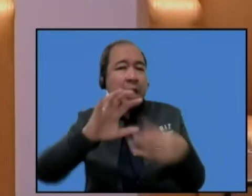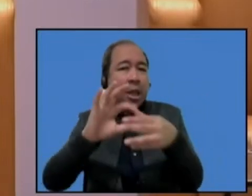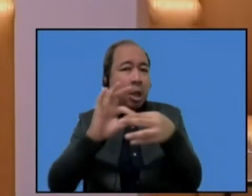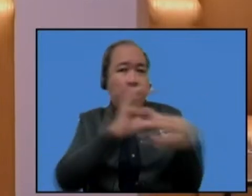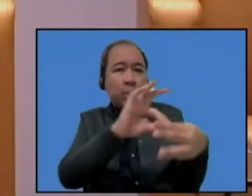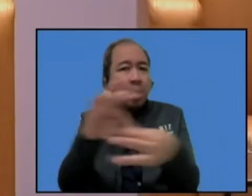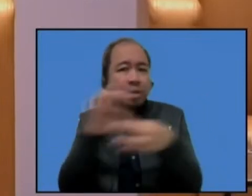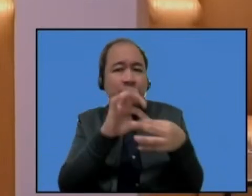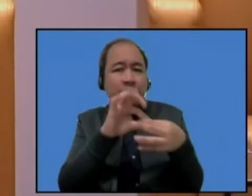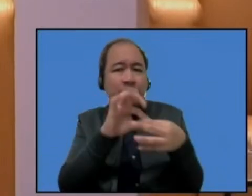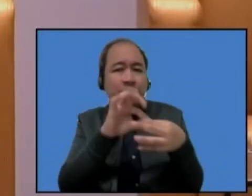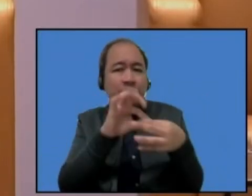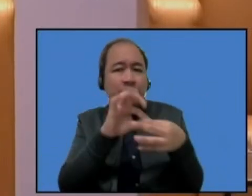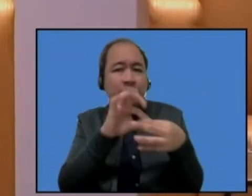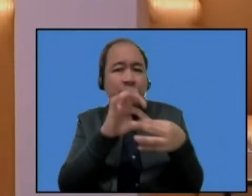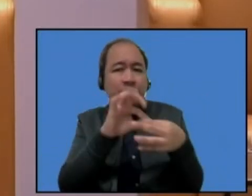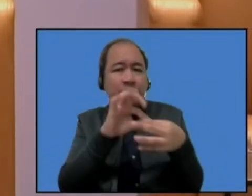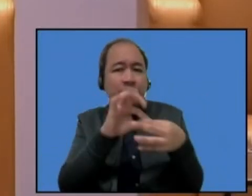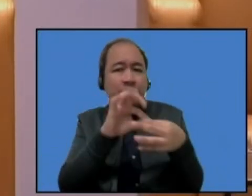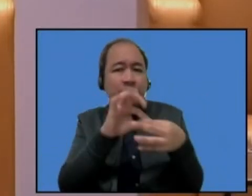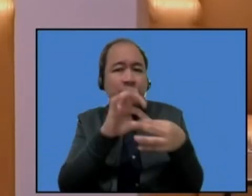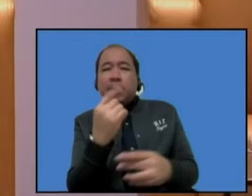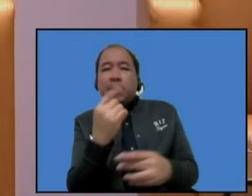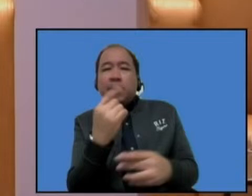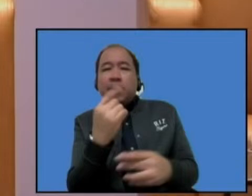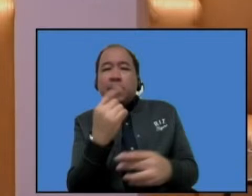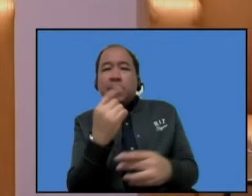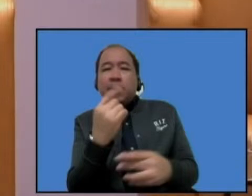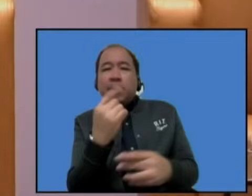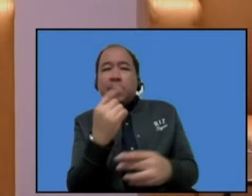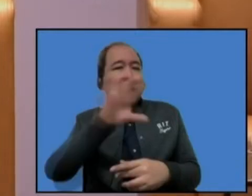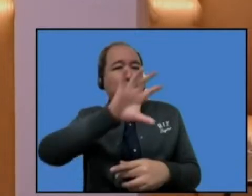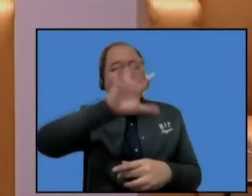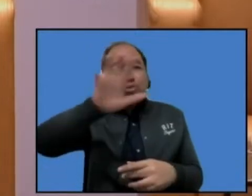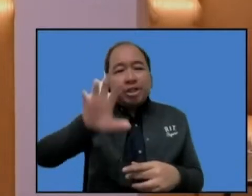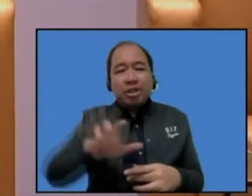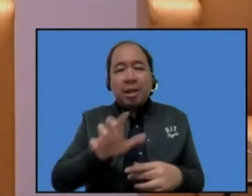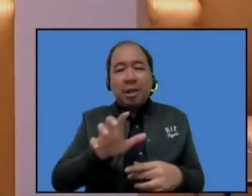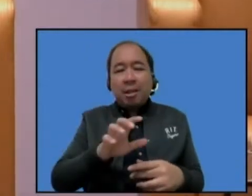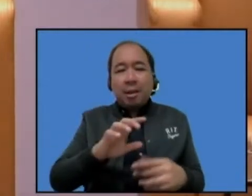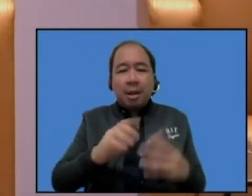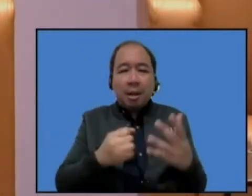identify one regional priority and explain why, maybe in 2 to 3 minutes.